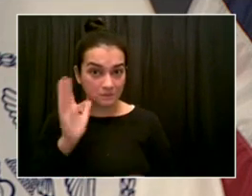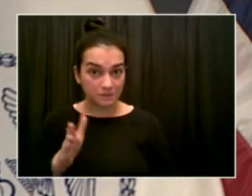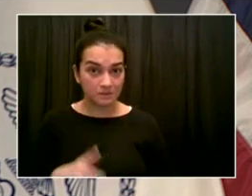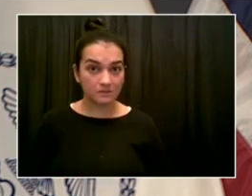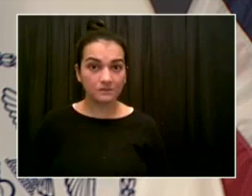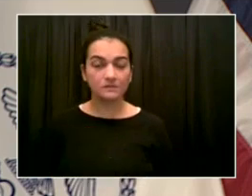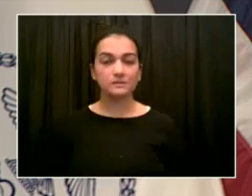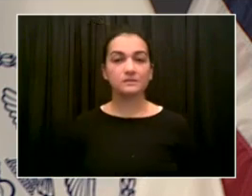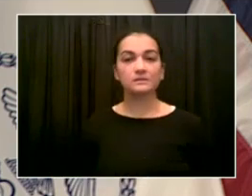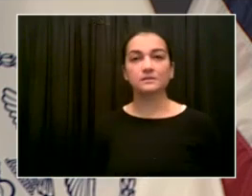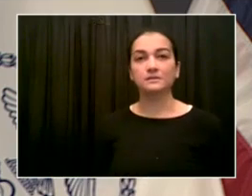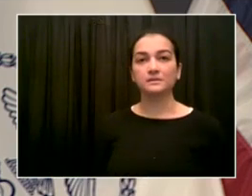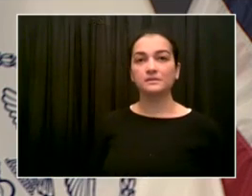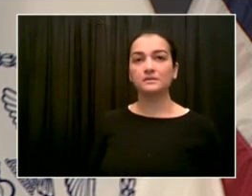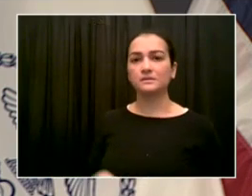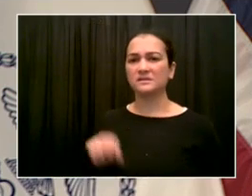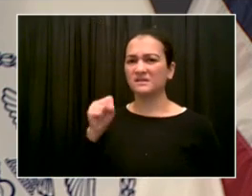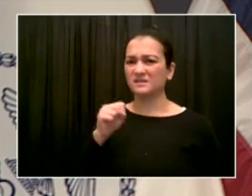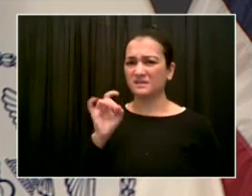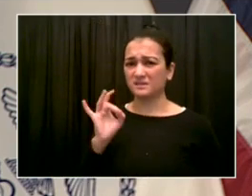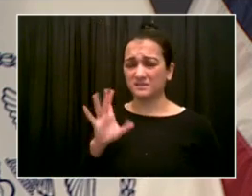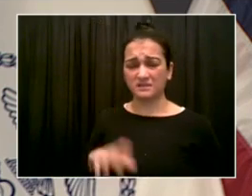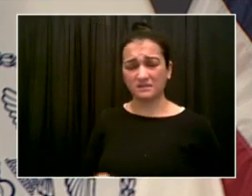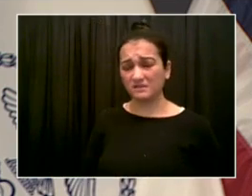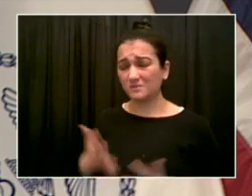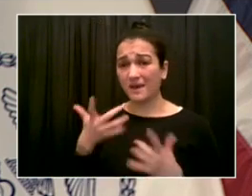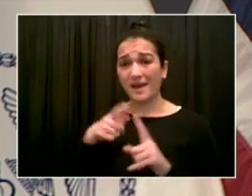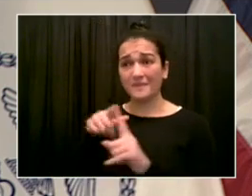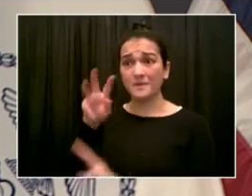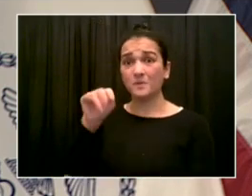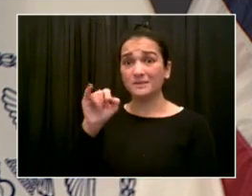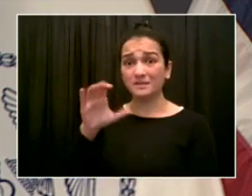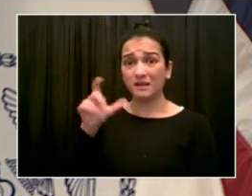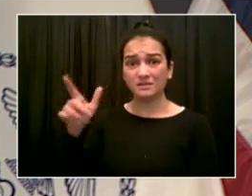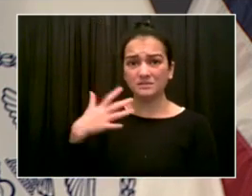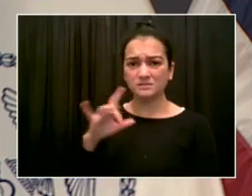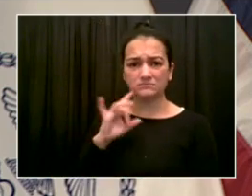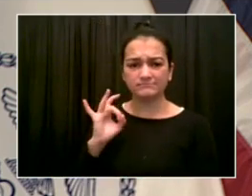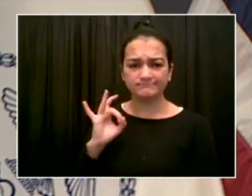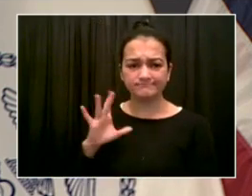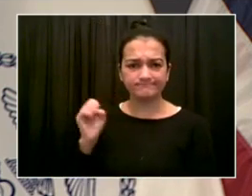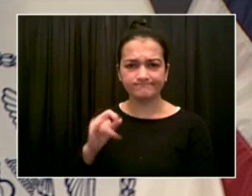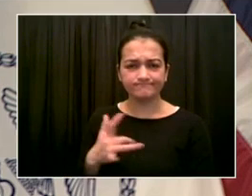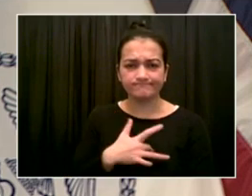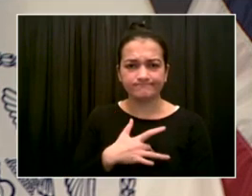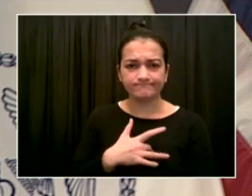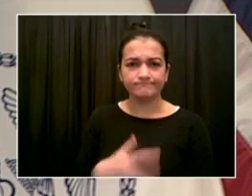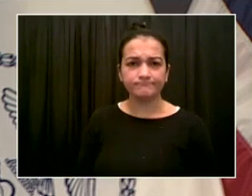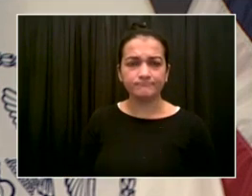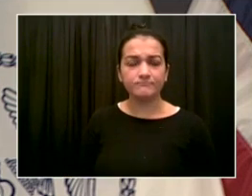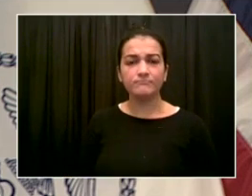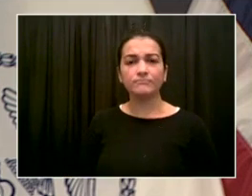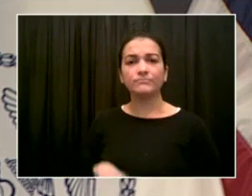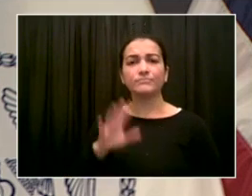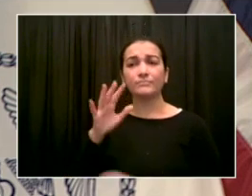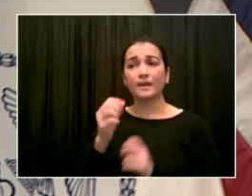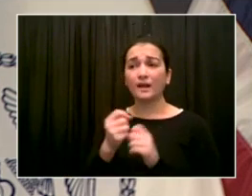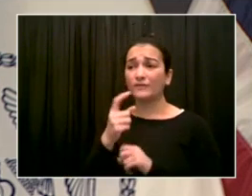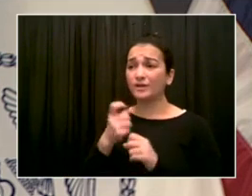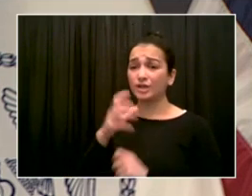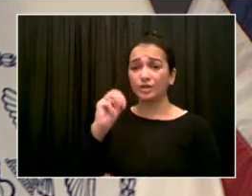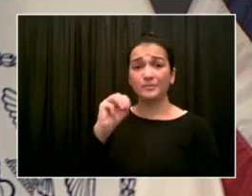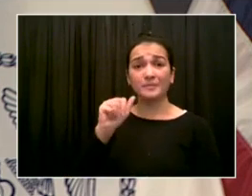night before. We give an update every year on what's going on, but very meticulous efforts have been made